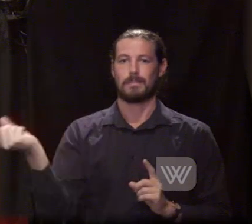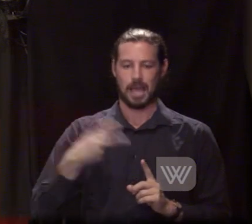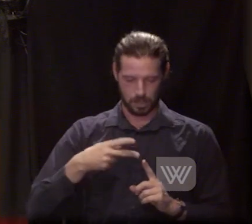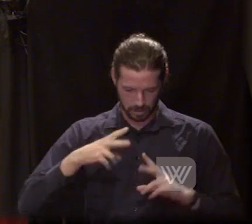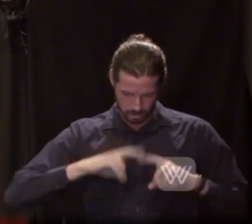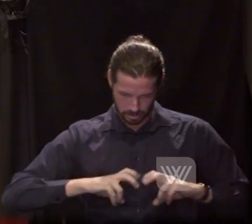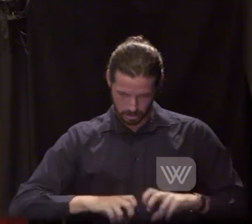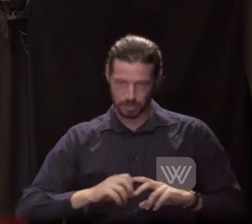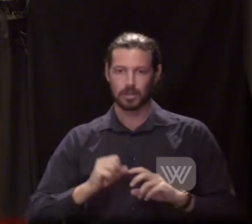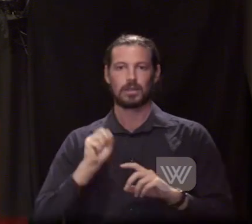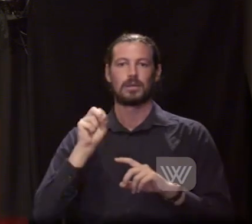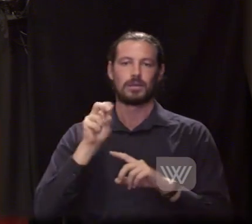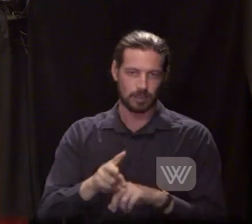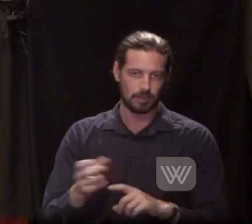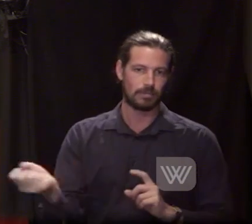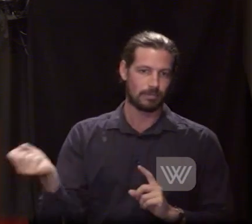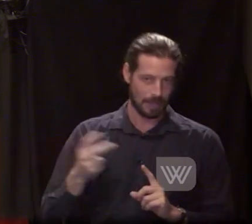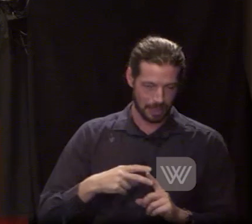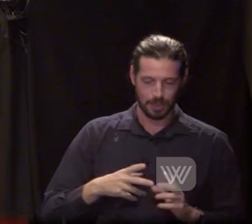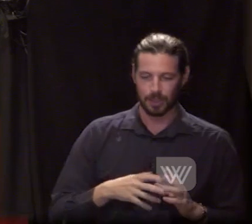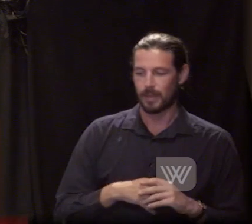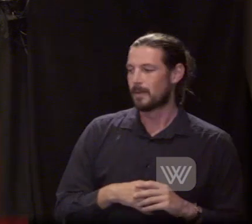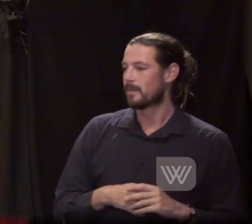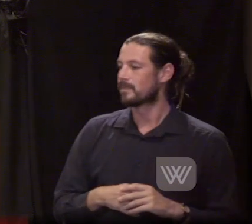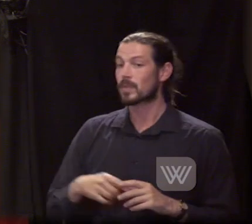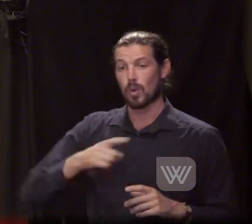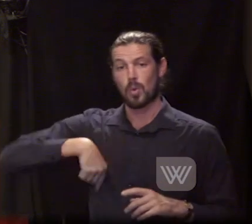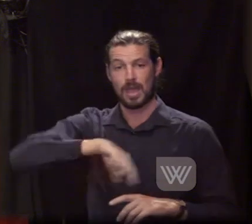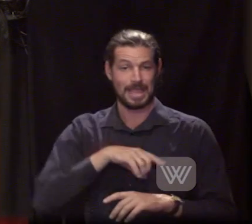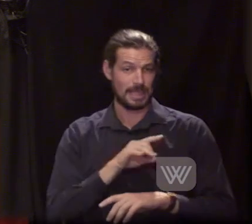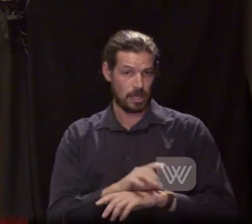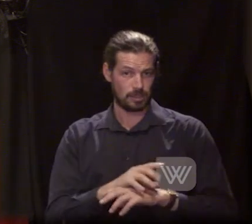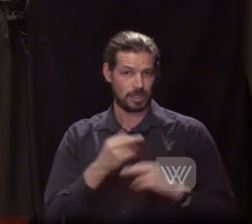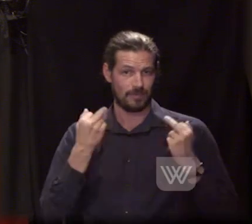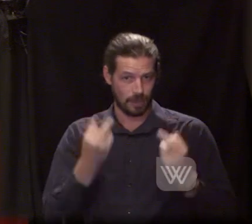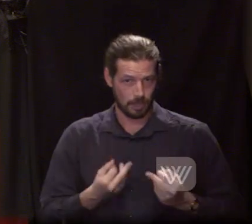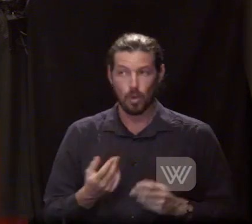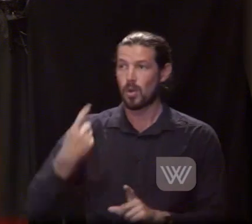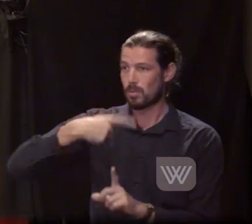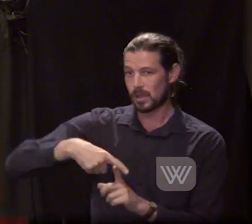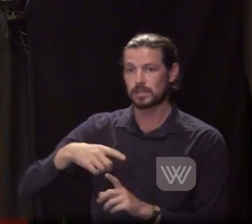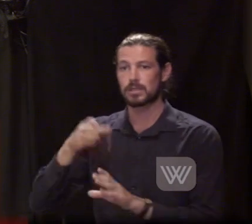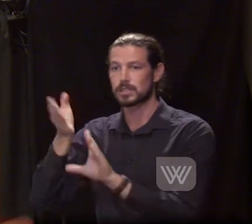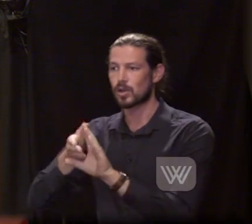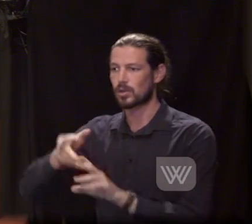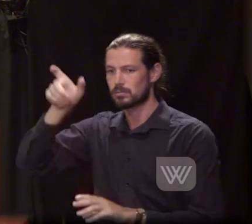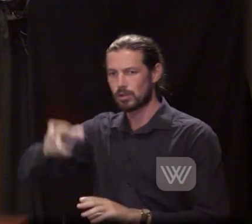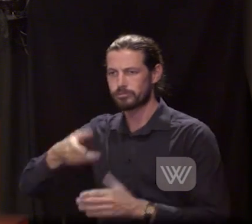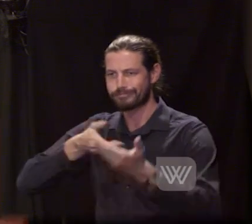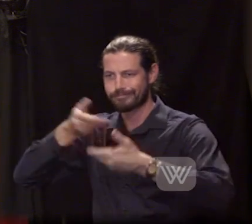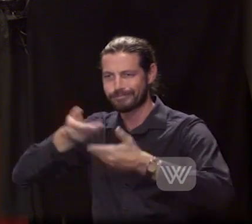counseling available, and we had a psychologist on staff. We had psychologists we met with afterwards, and nobody had like a full-on